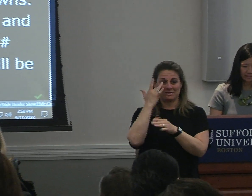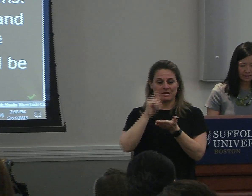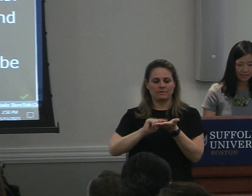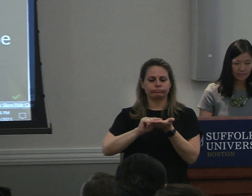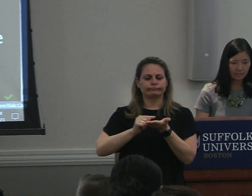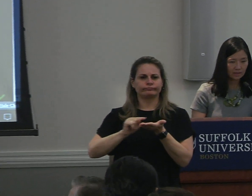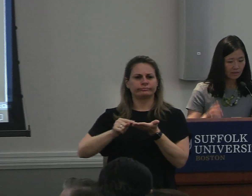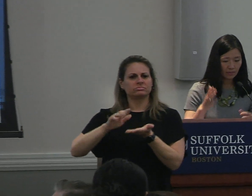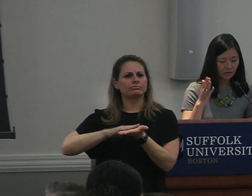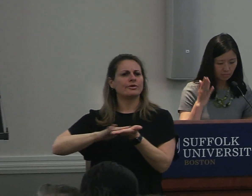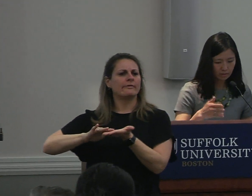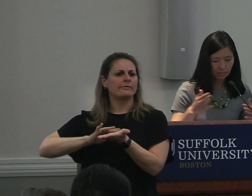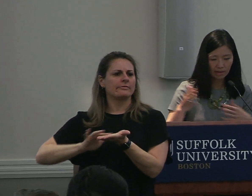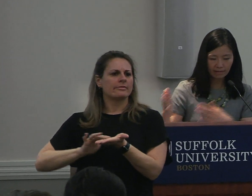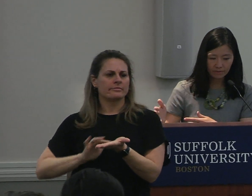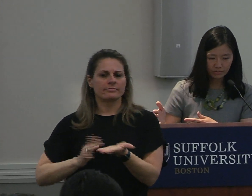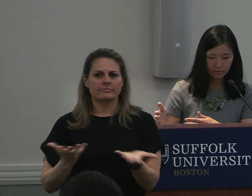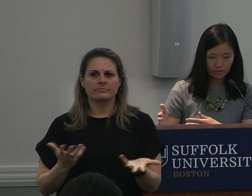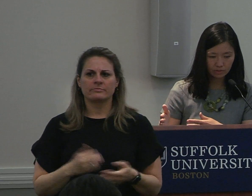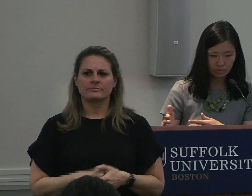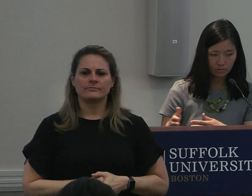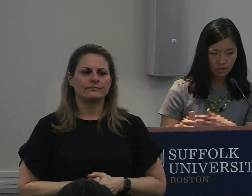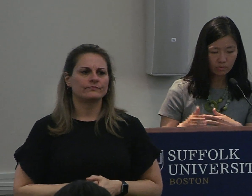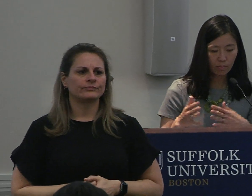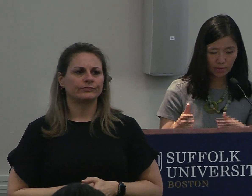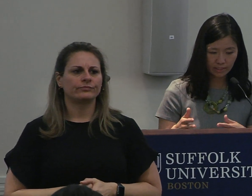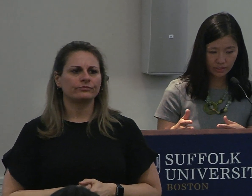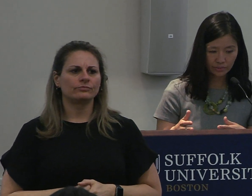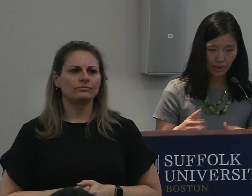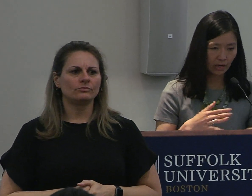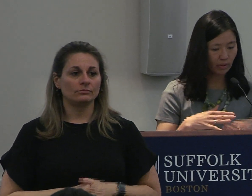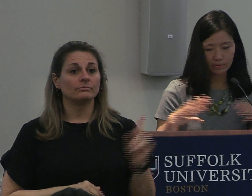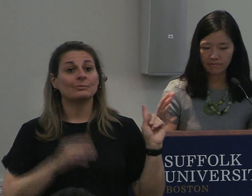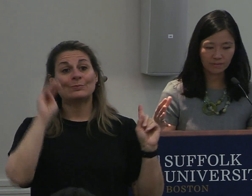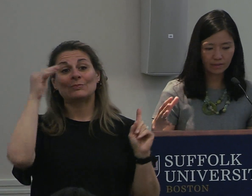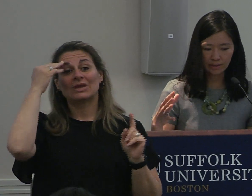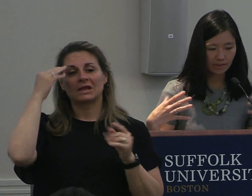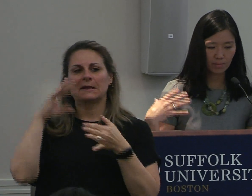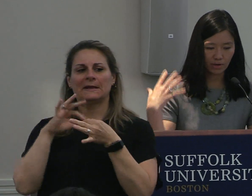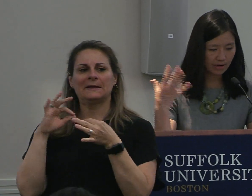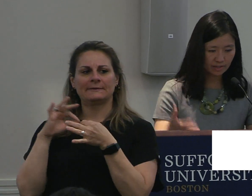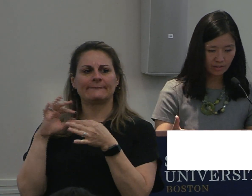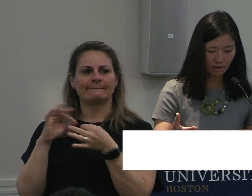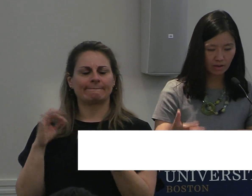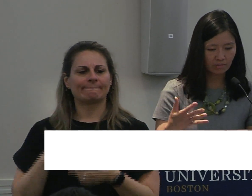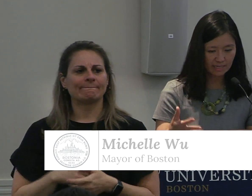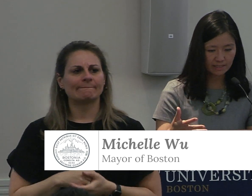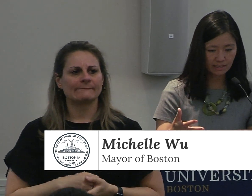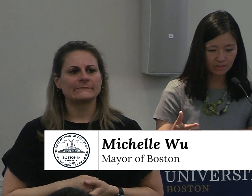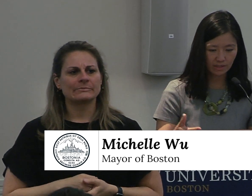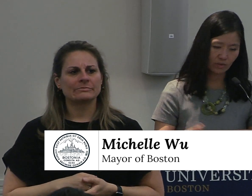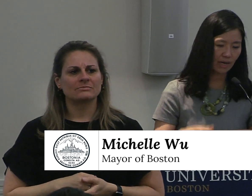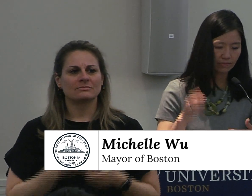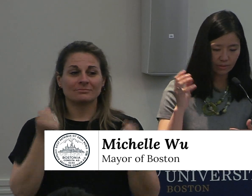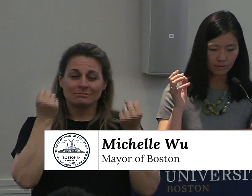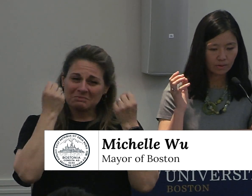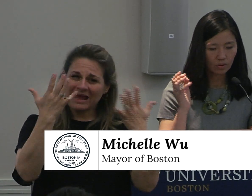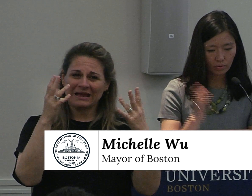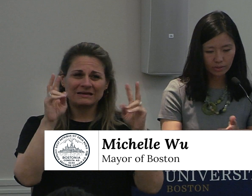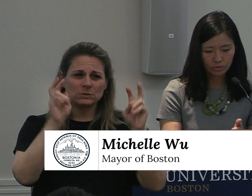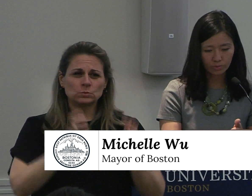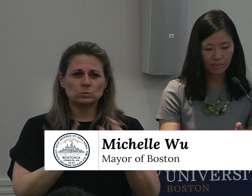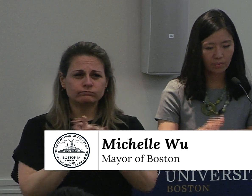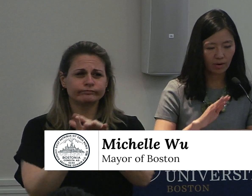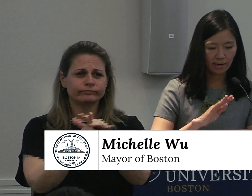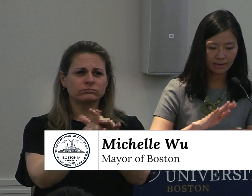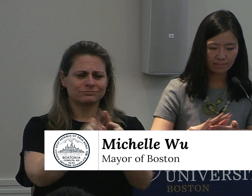saying, Caitlin, is there are multiple avenues to report issues. I don't want you to feel like the burden is on our residents, that you have to